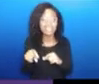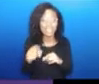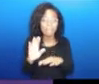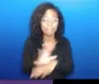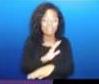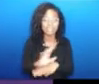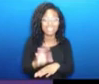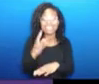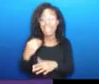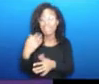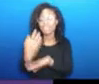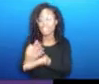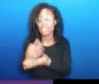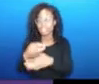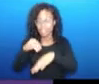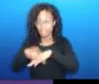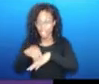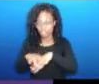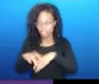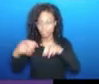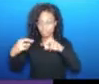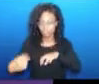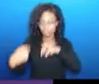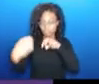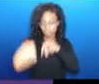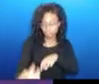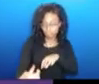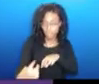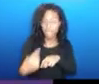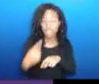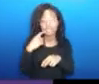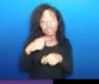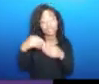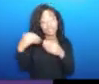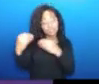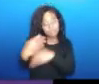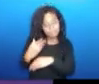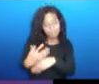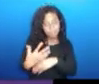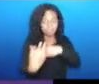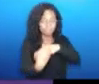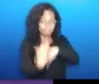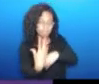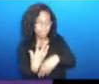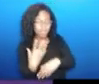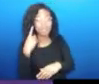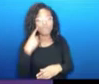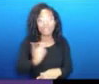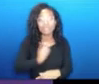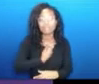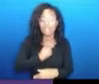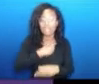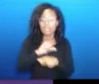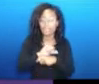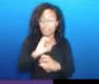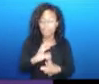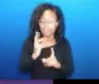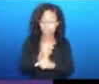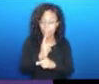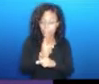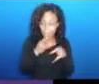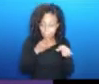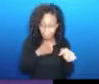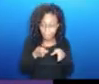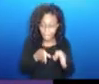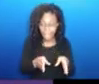to direct you to the right path to becoming self-employed and to